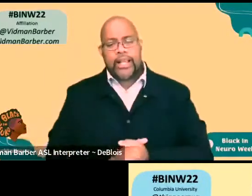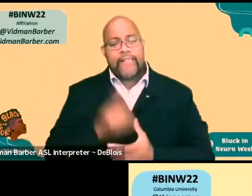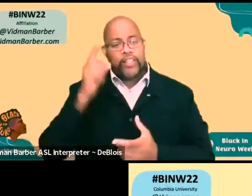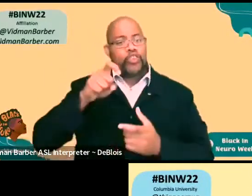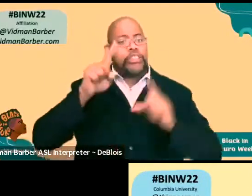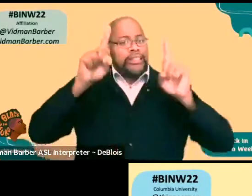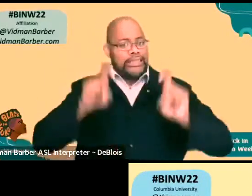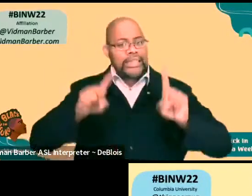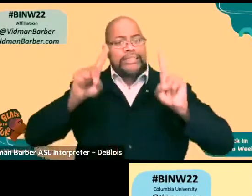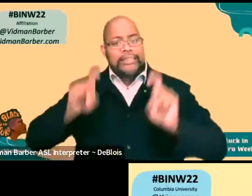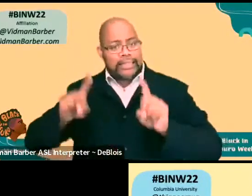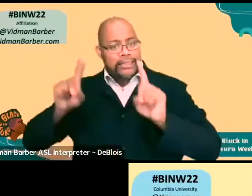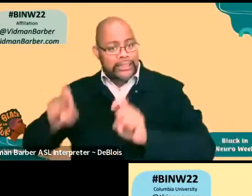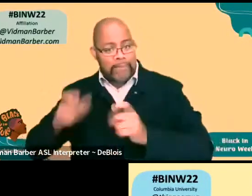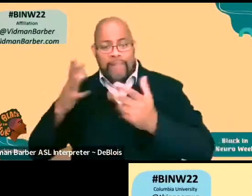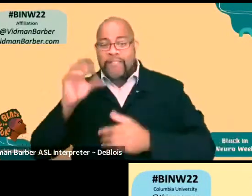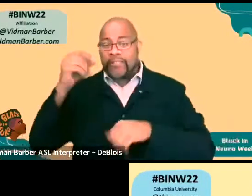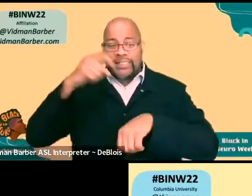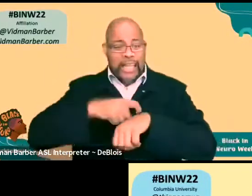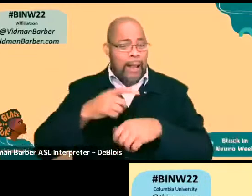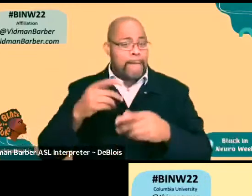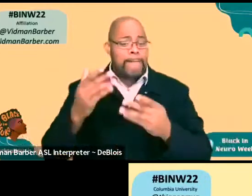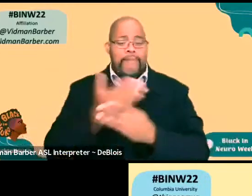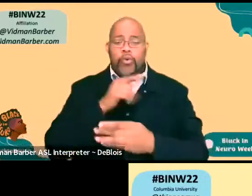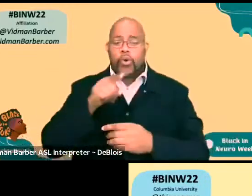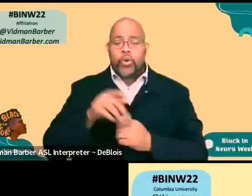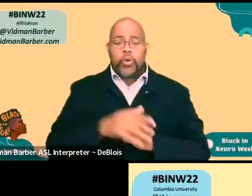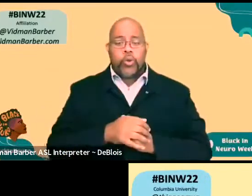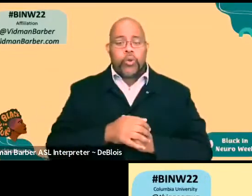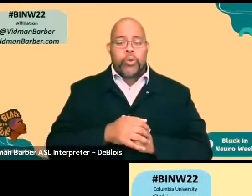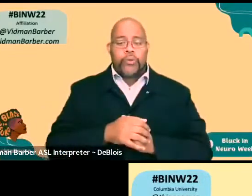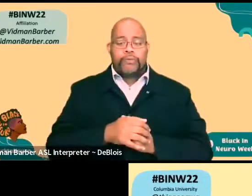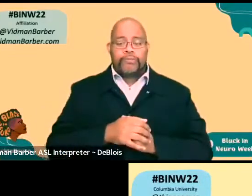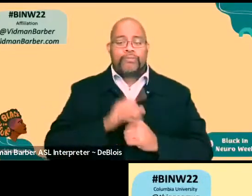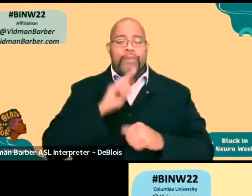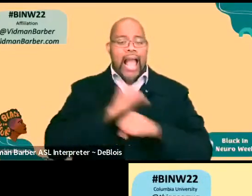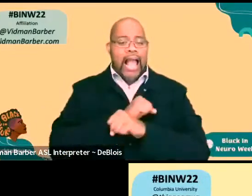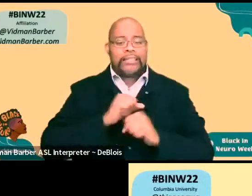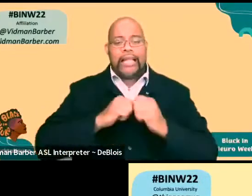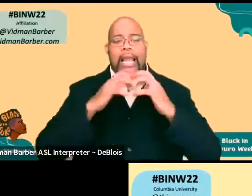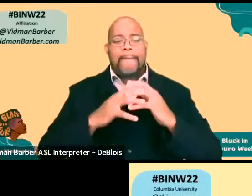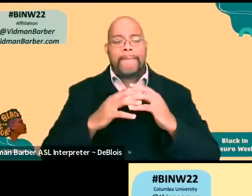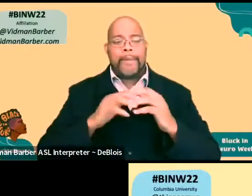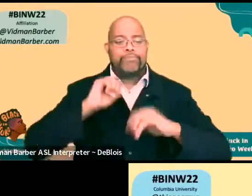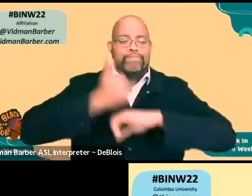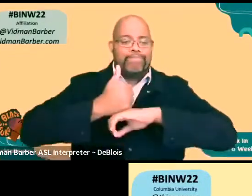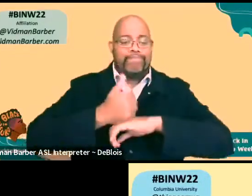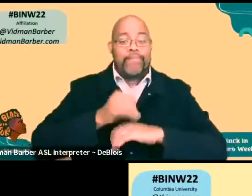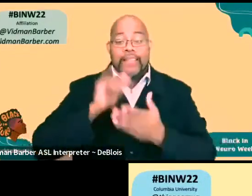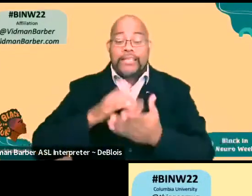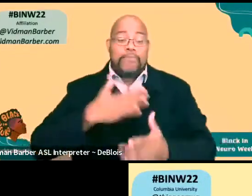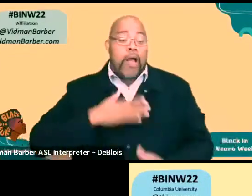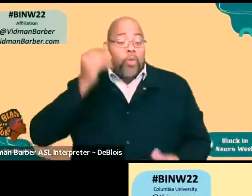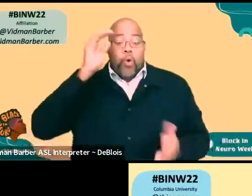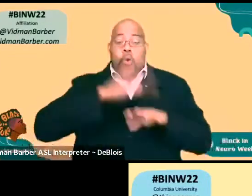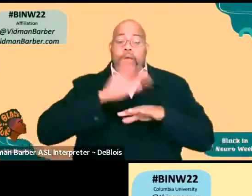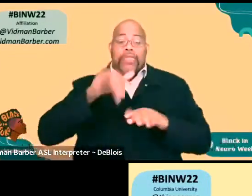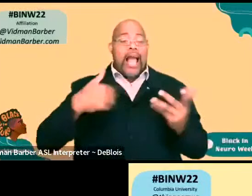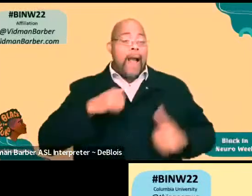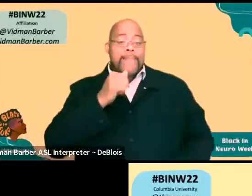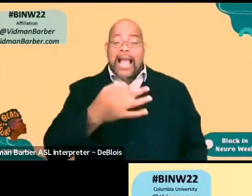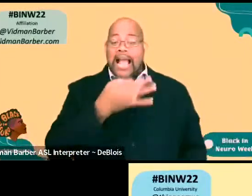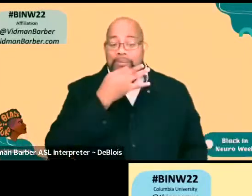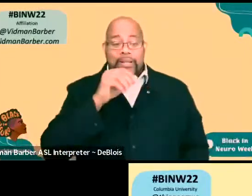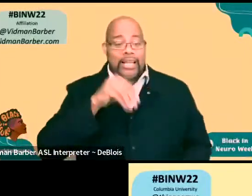should test maybe 50 times before you actually implement it. So that's my thought on it. I'm not an expert